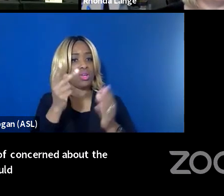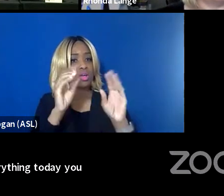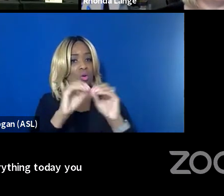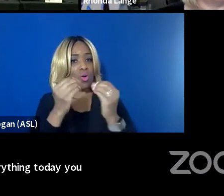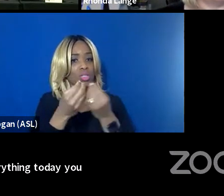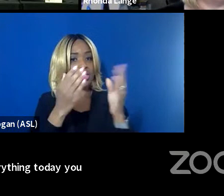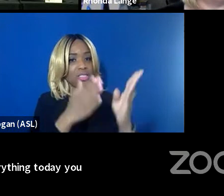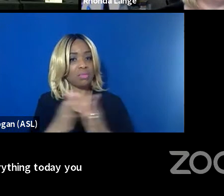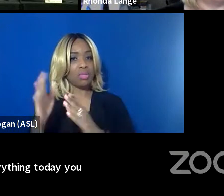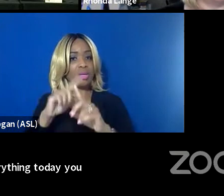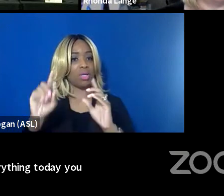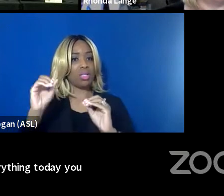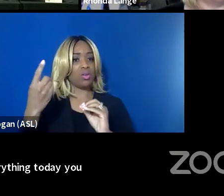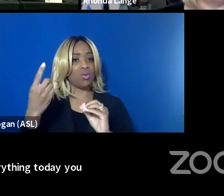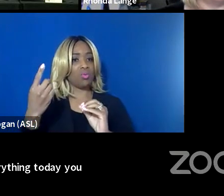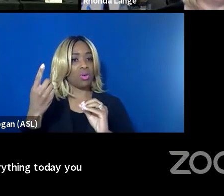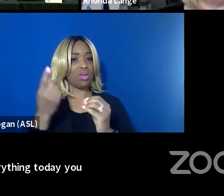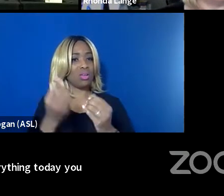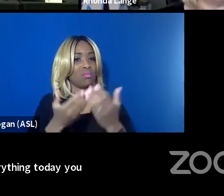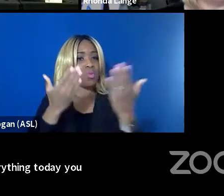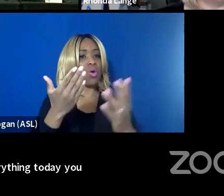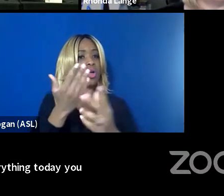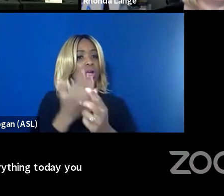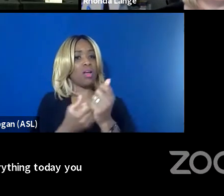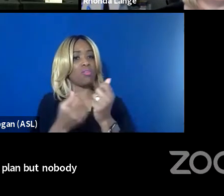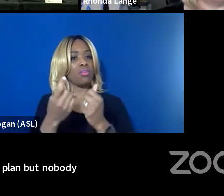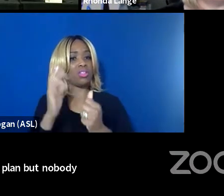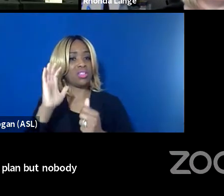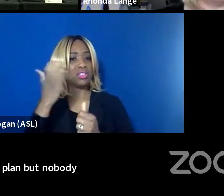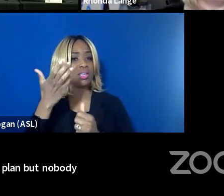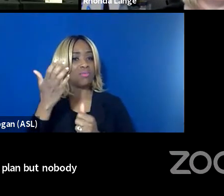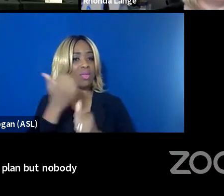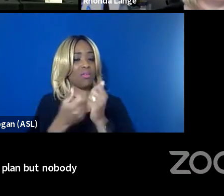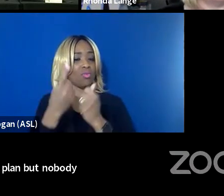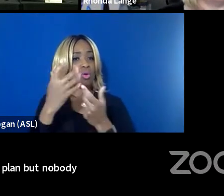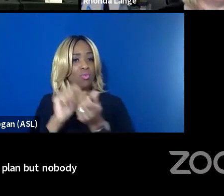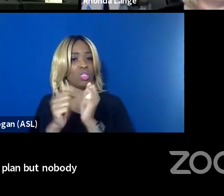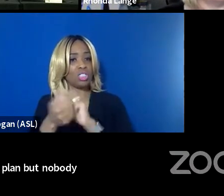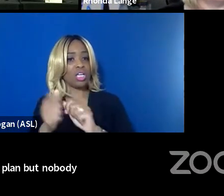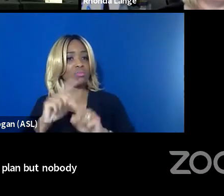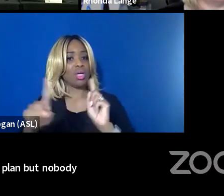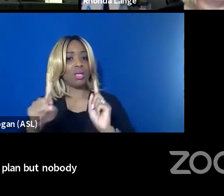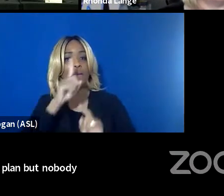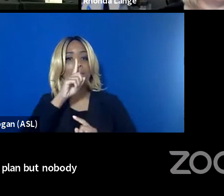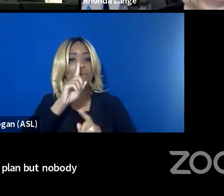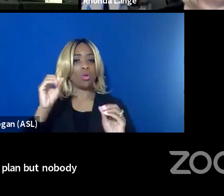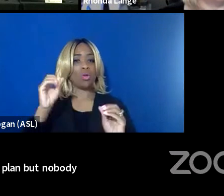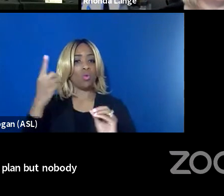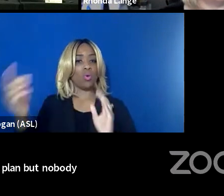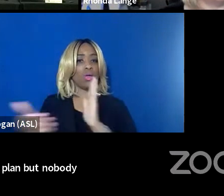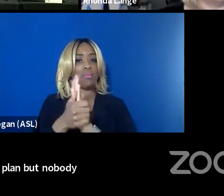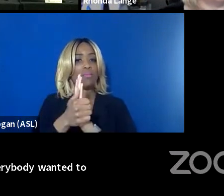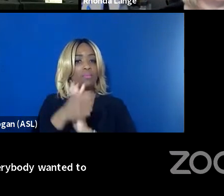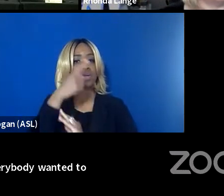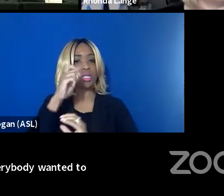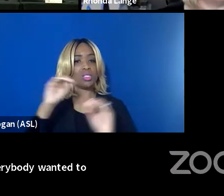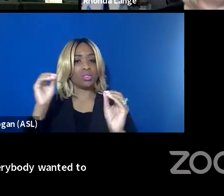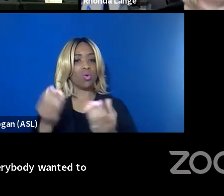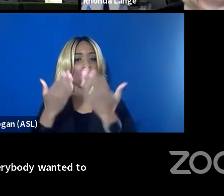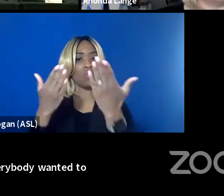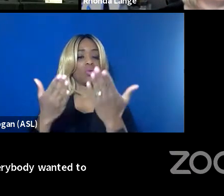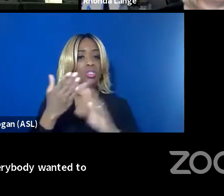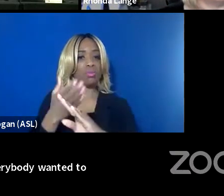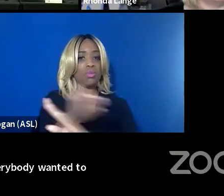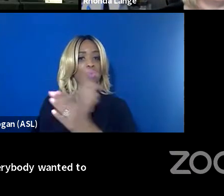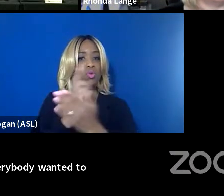but nobody got to make any motions. Everybody wanted to change it, but nobody got to do any amendments because there was no motion before the